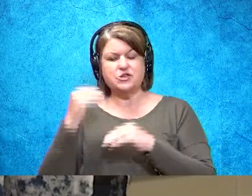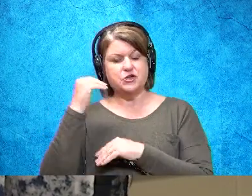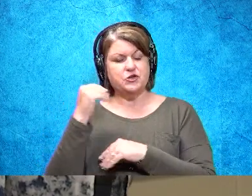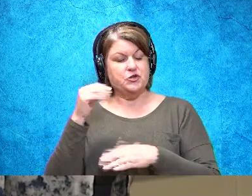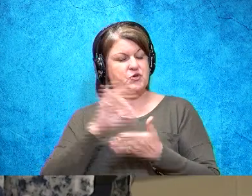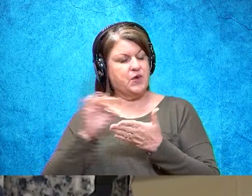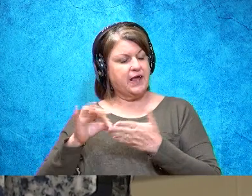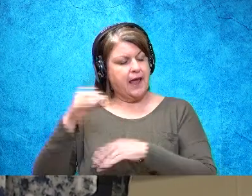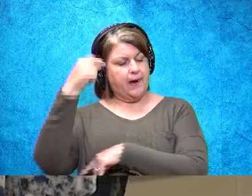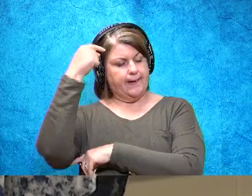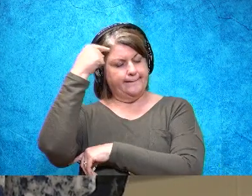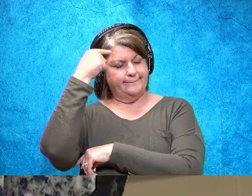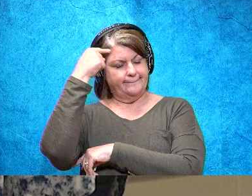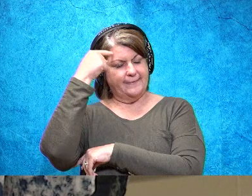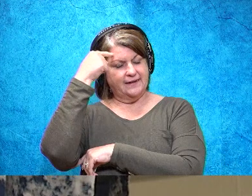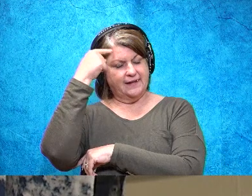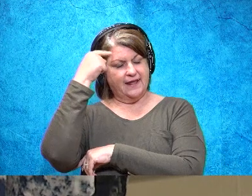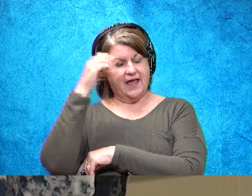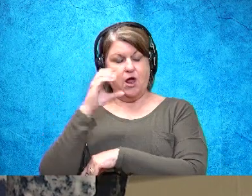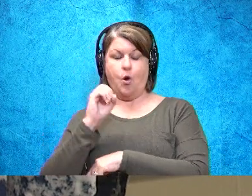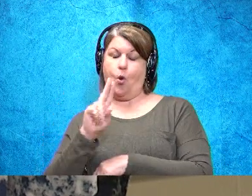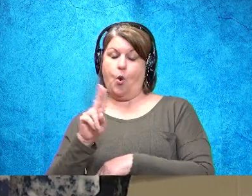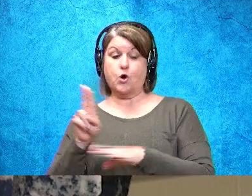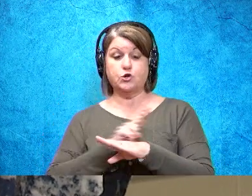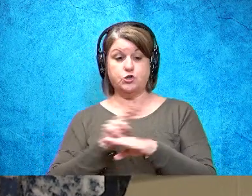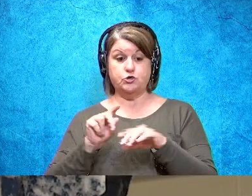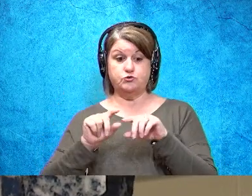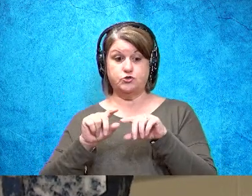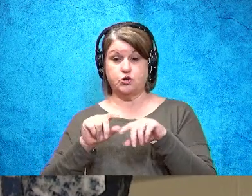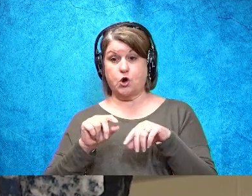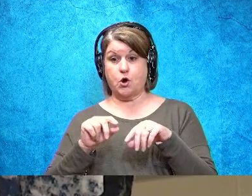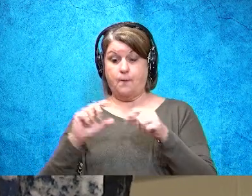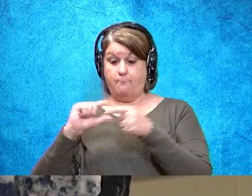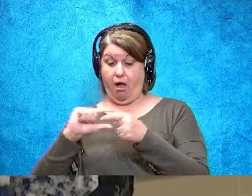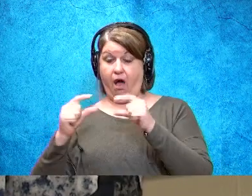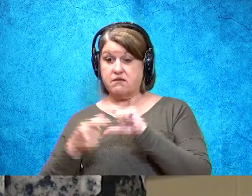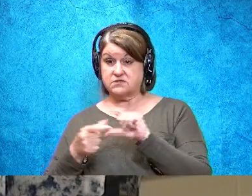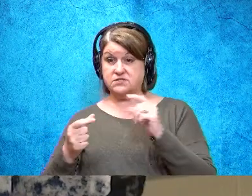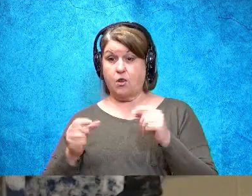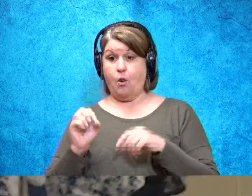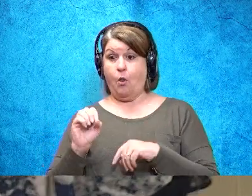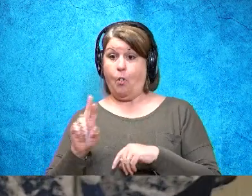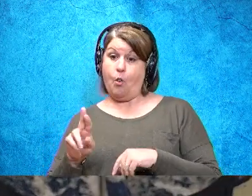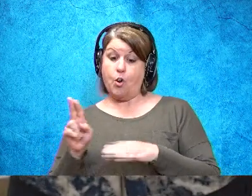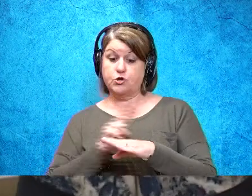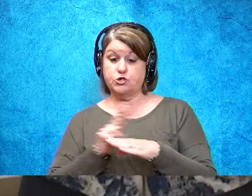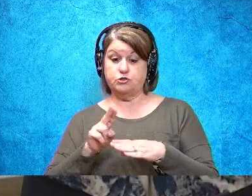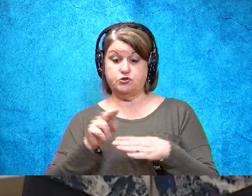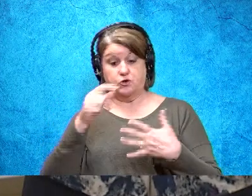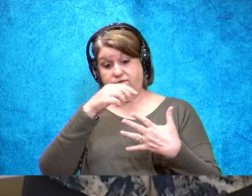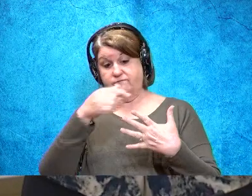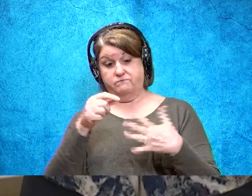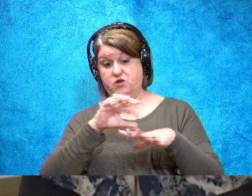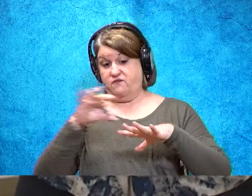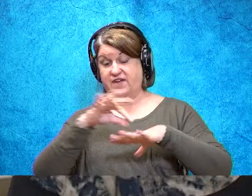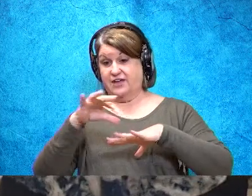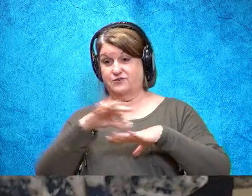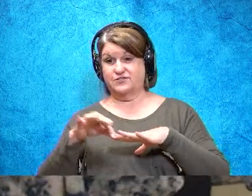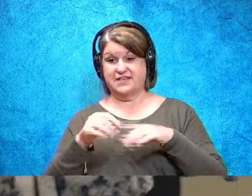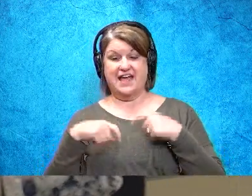out using your base 10 blocks, or you can use your fingers for rods. I'll give you a few